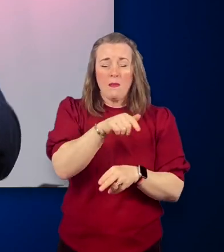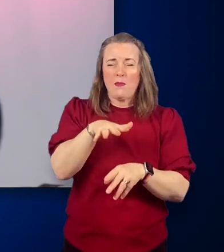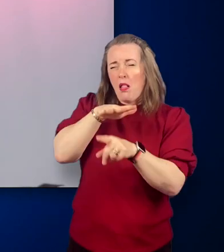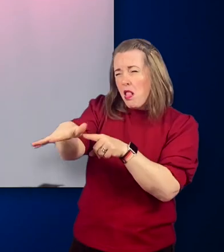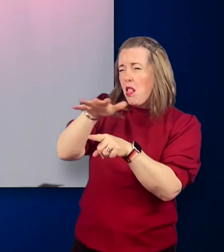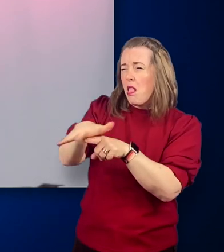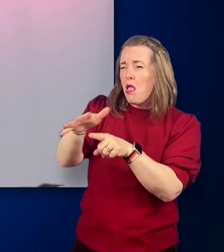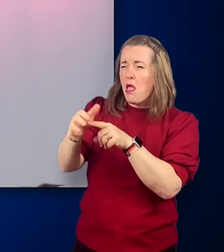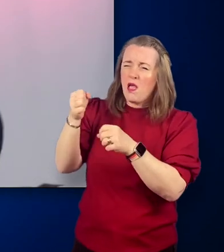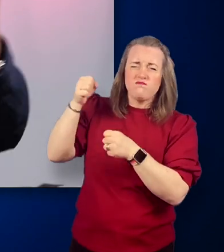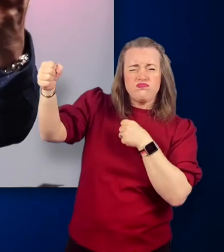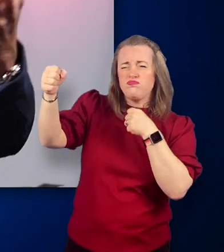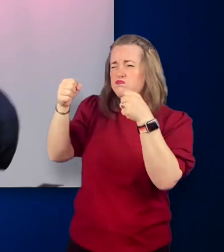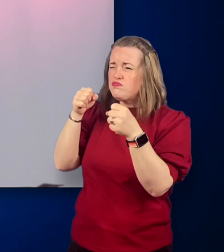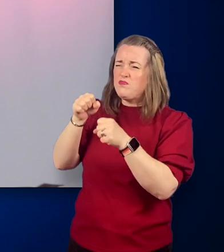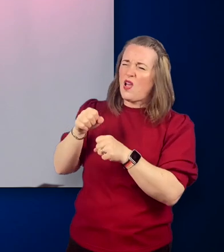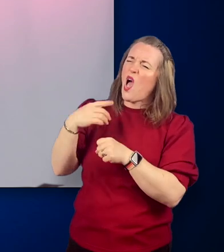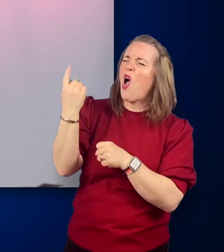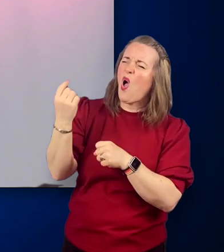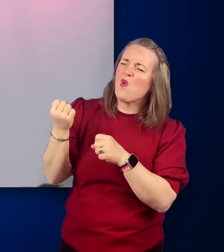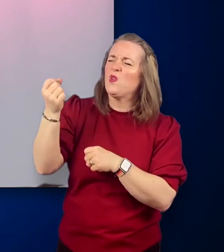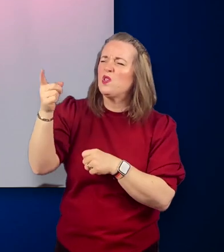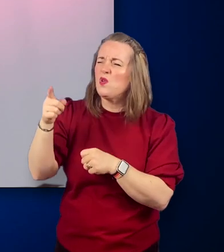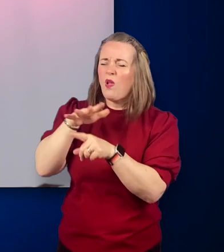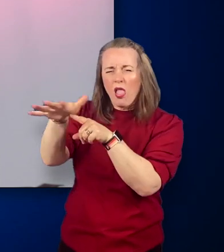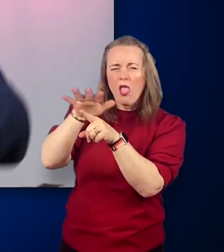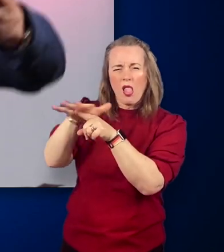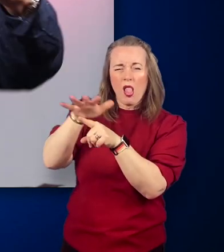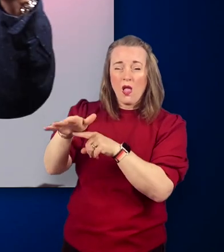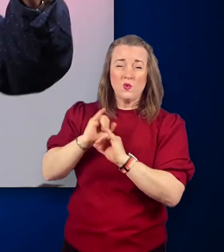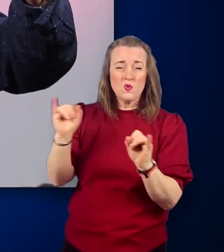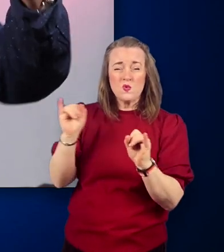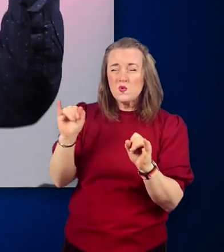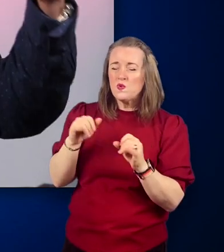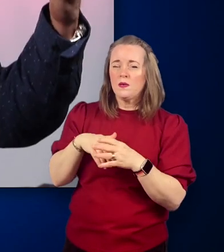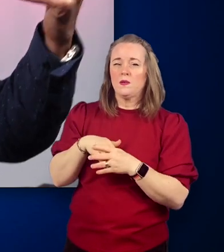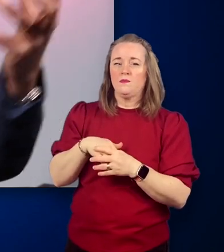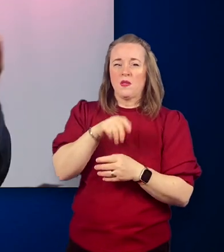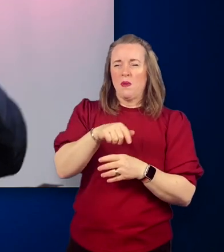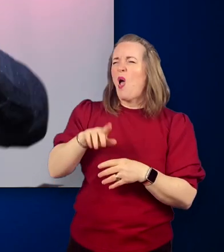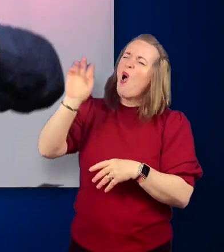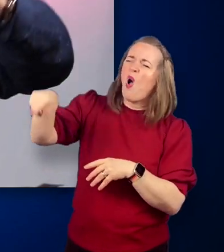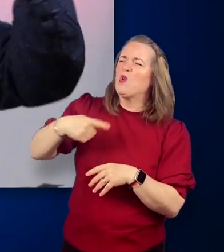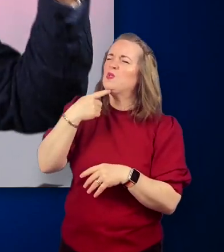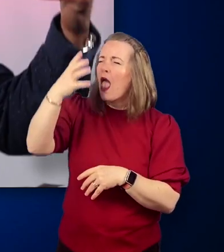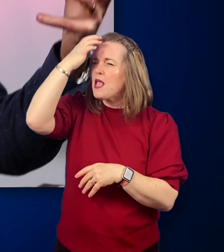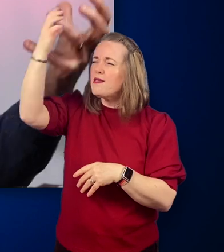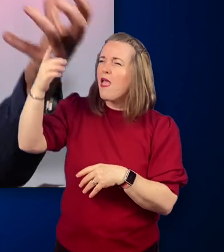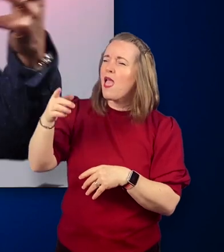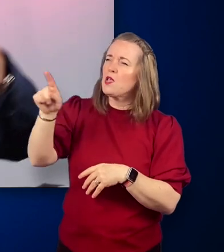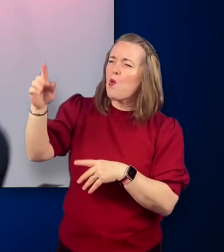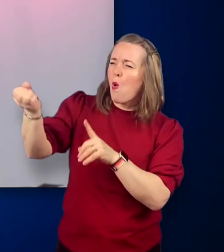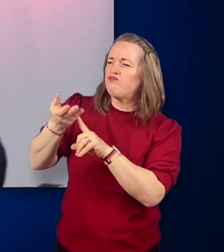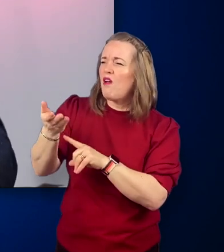him upwards according to the scripture and said, "Who hit you that time? Tell us, you claim to be king, you claim to be a